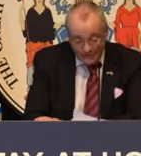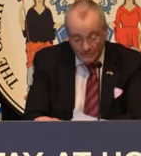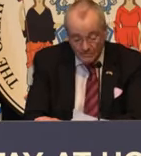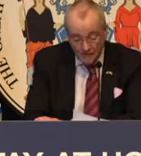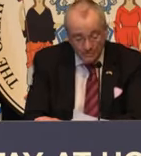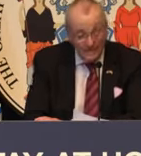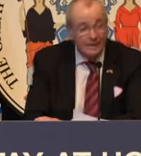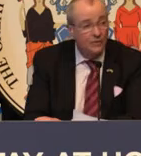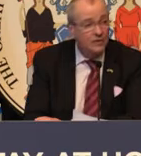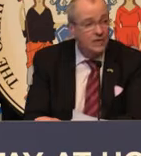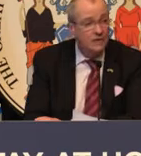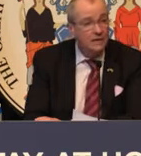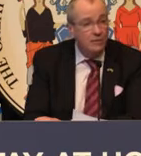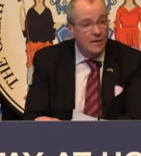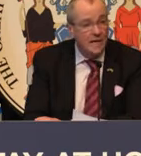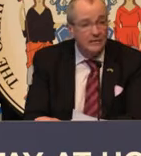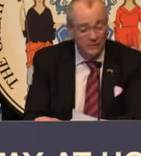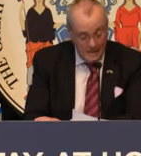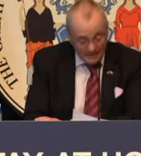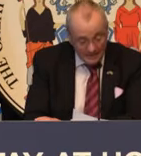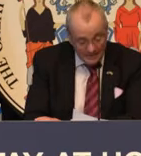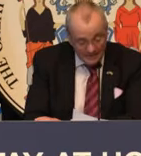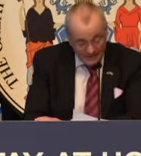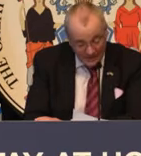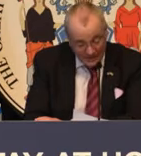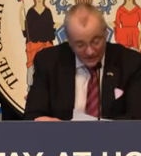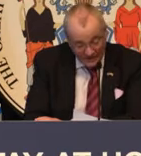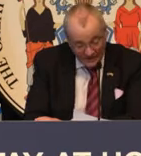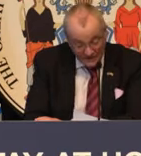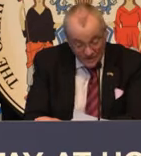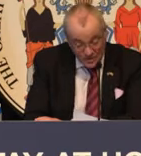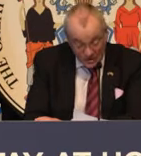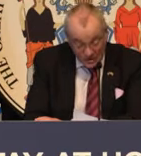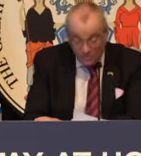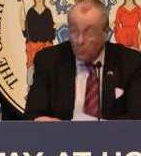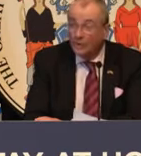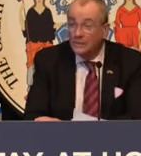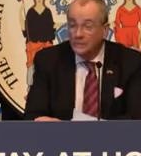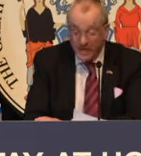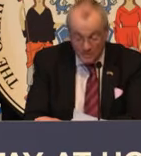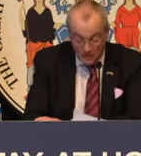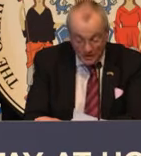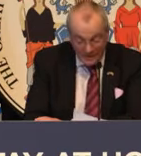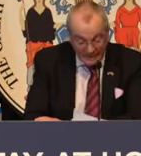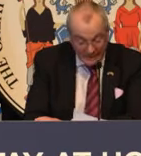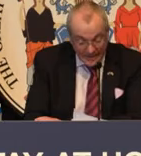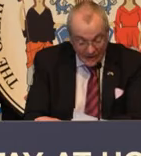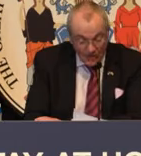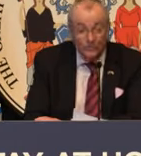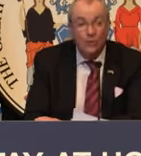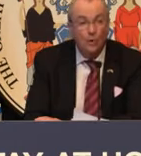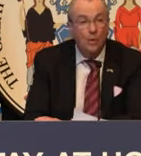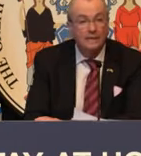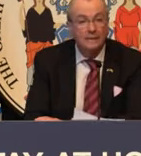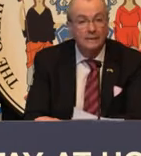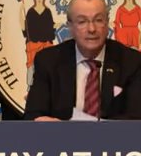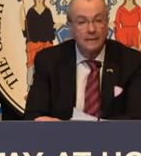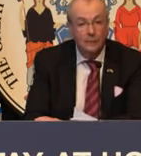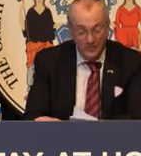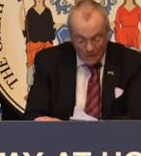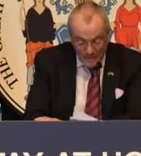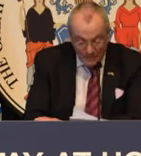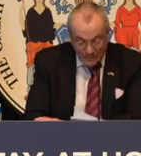determines dates and public health creates economic health. Just as importantly, the steps we are taking today are also